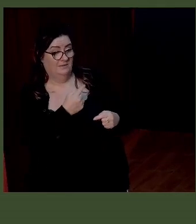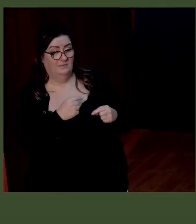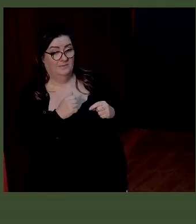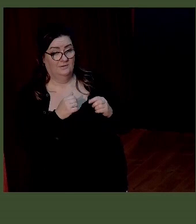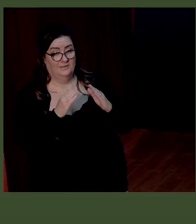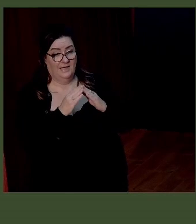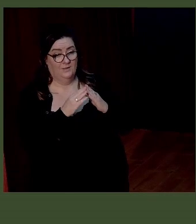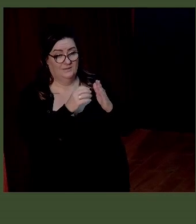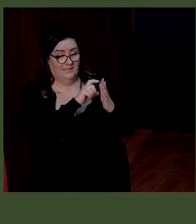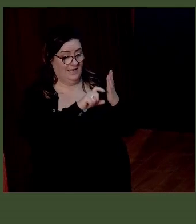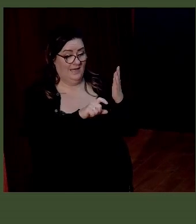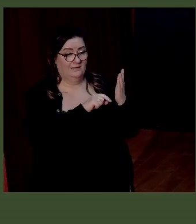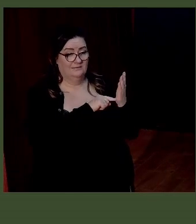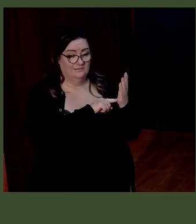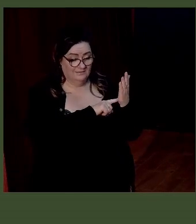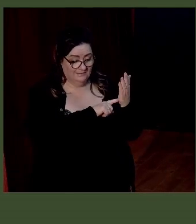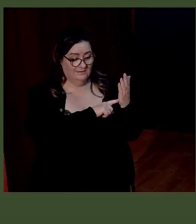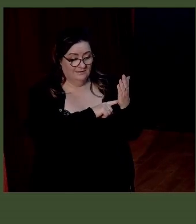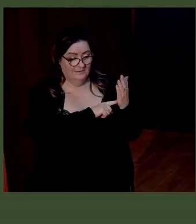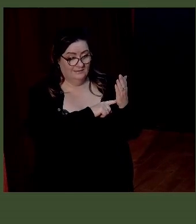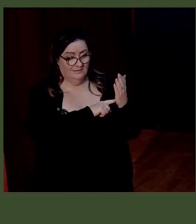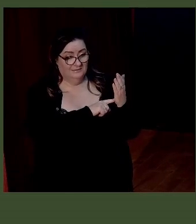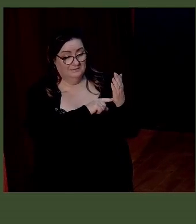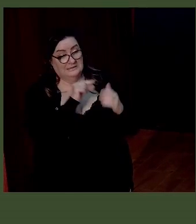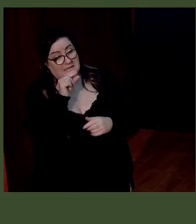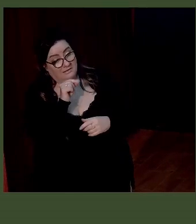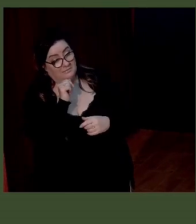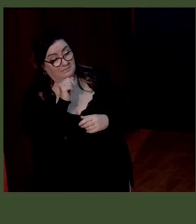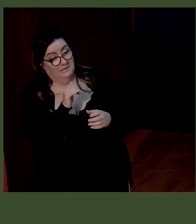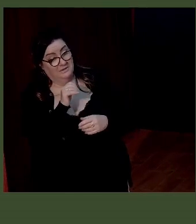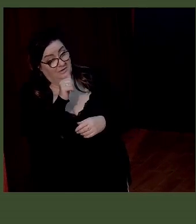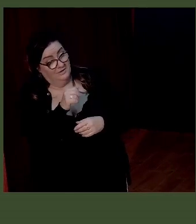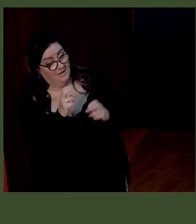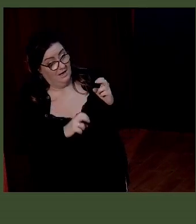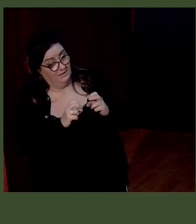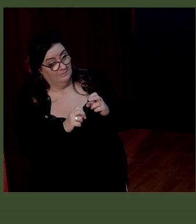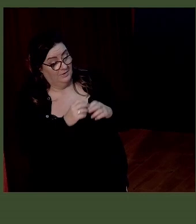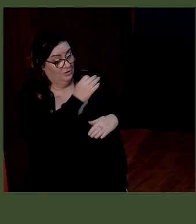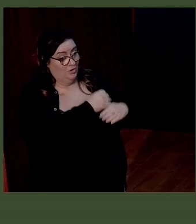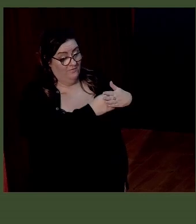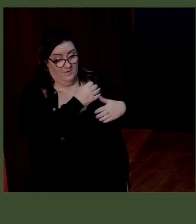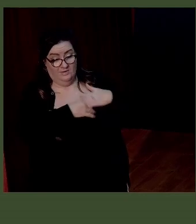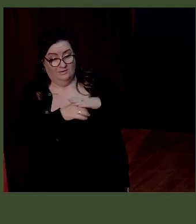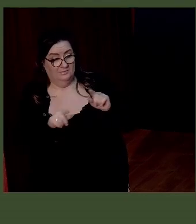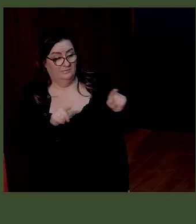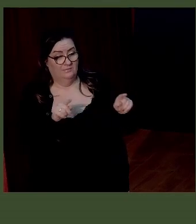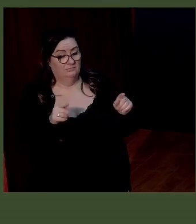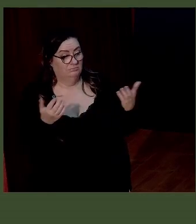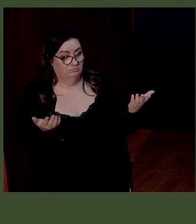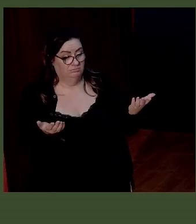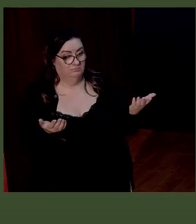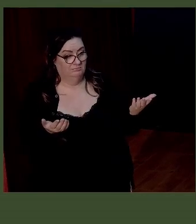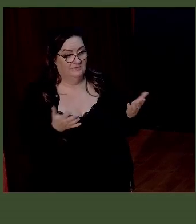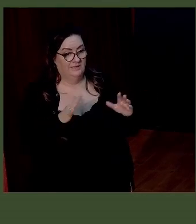Act, there is little or no argument between the two governments. It was one of those